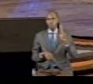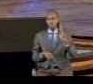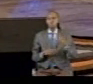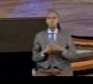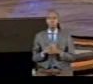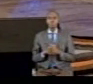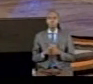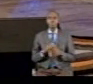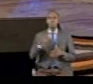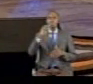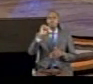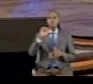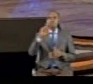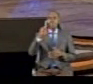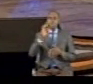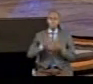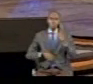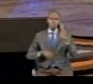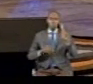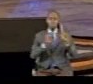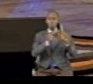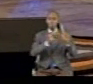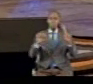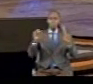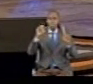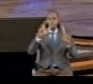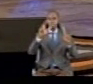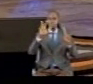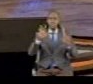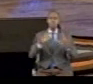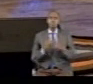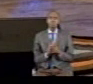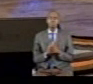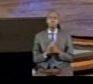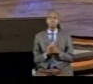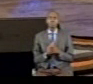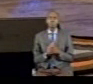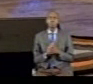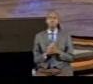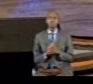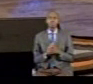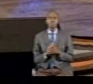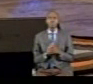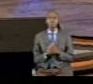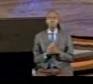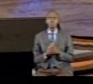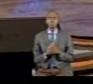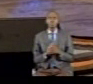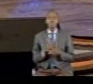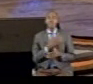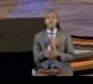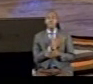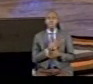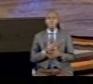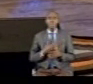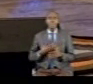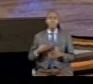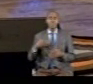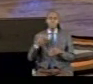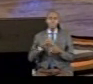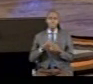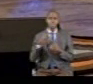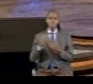1, verse 35. Mark chapter 1, verse 35. And in the